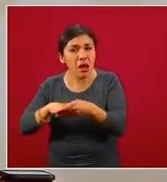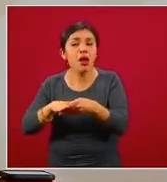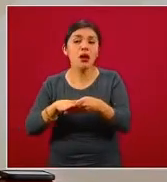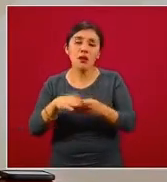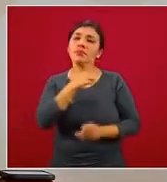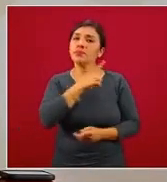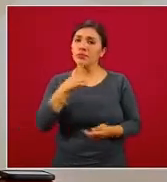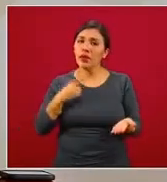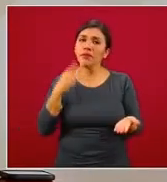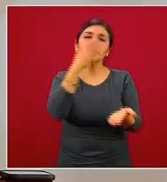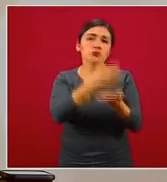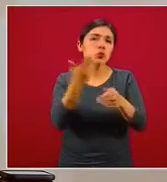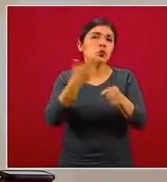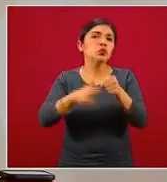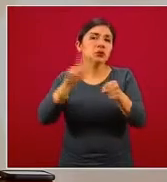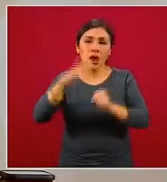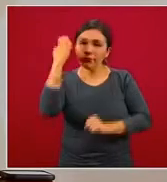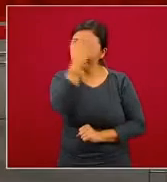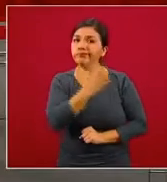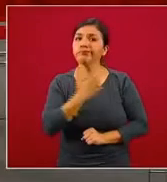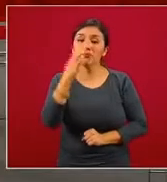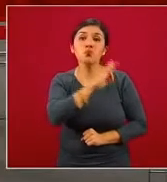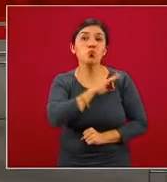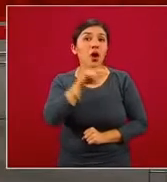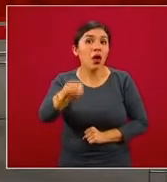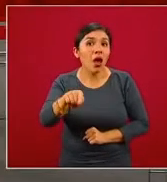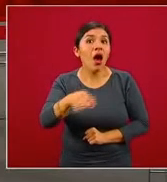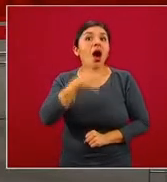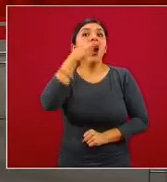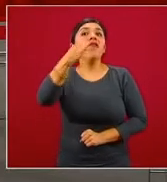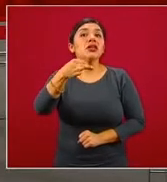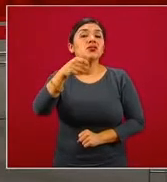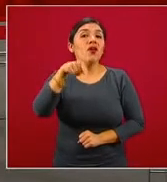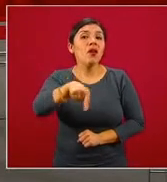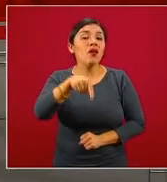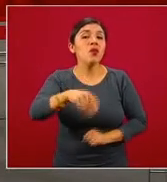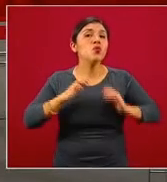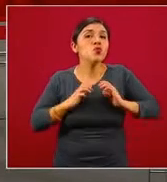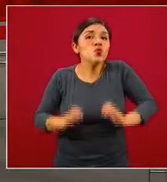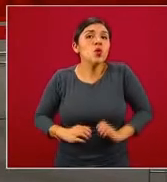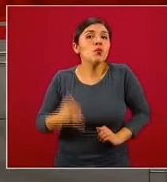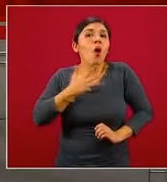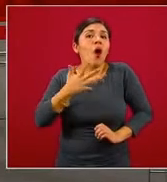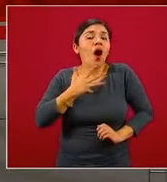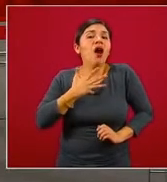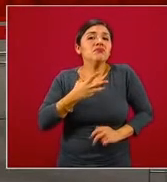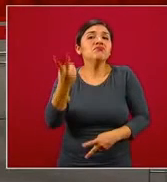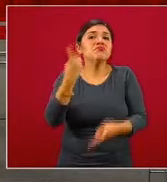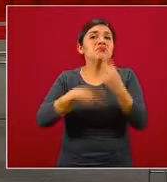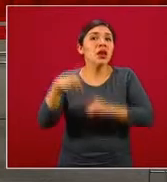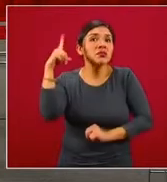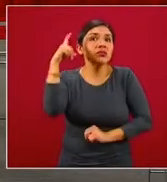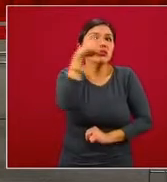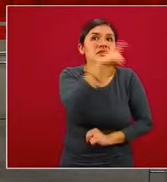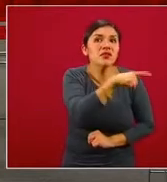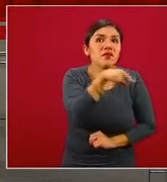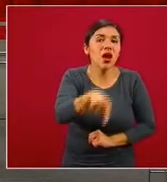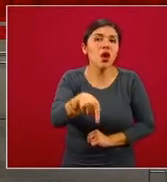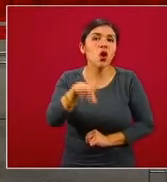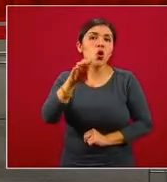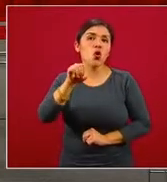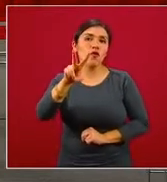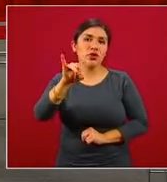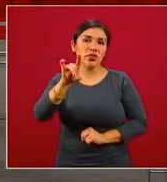to go debe to ir the al hospital hospital. a ser evaluado, porque podrían ser And signos de que because está teniendo el curso de complicaciones these could be de